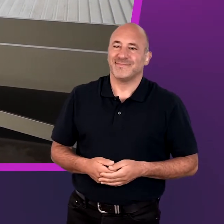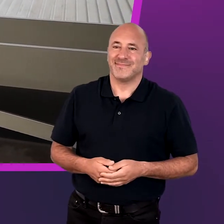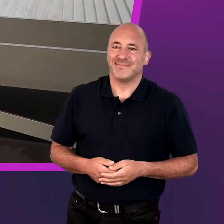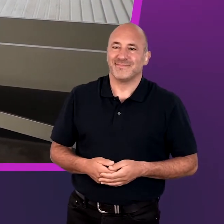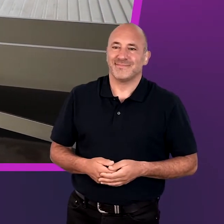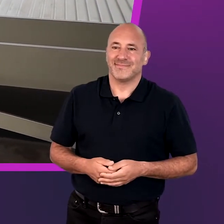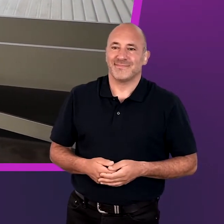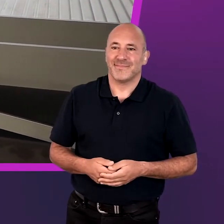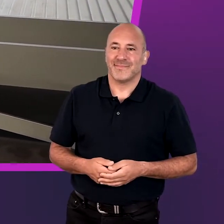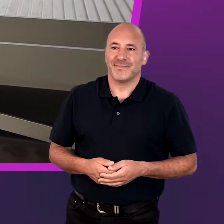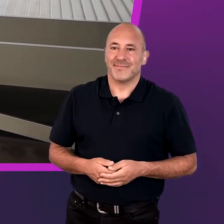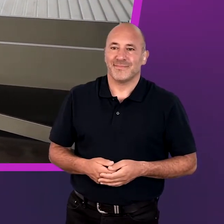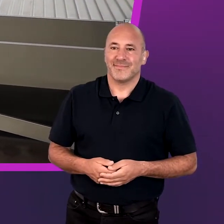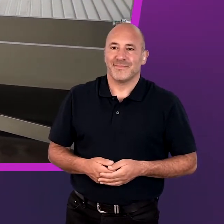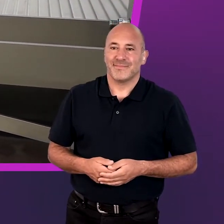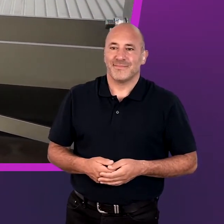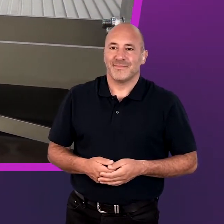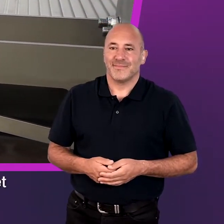very outset.